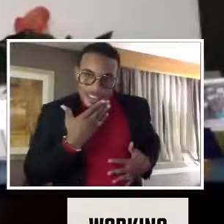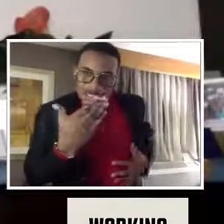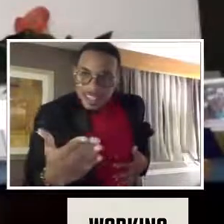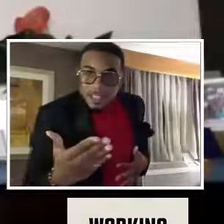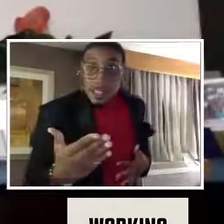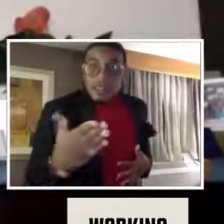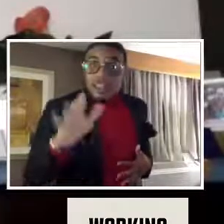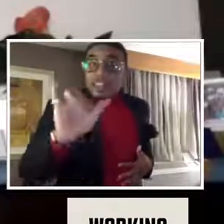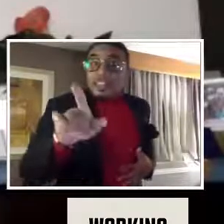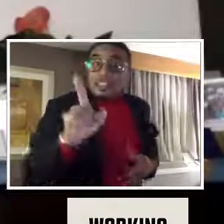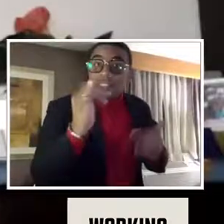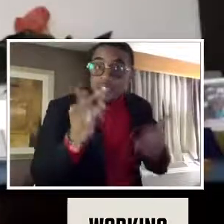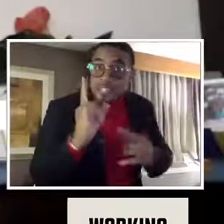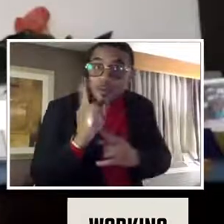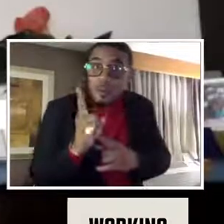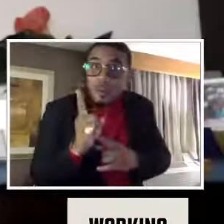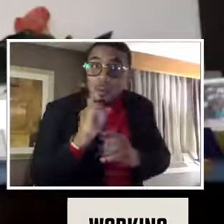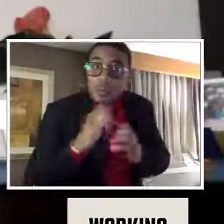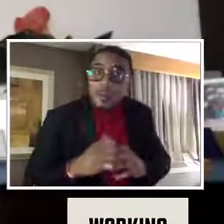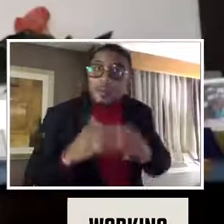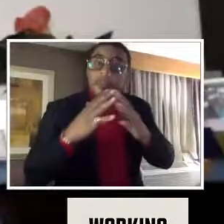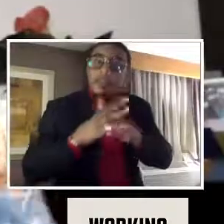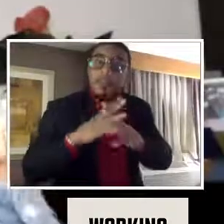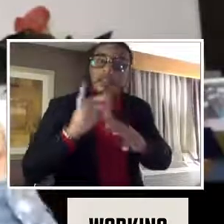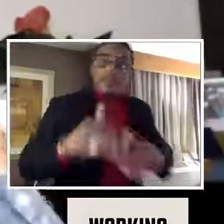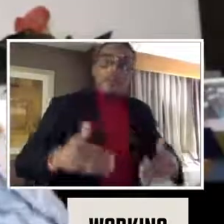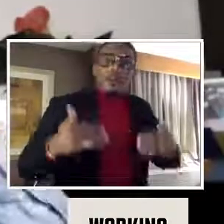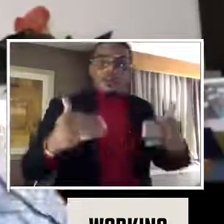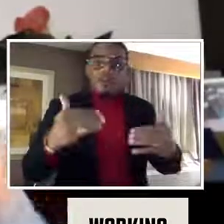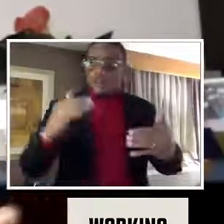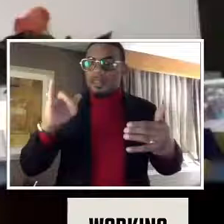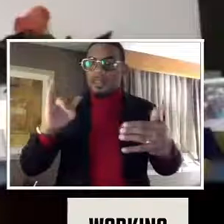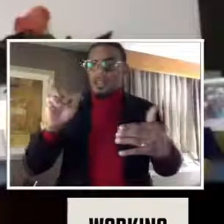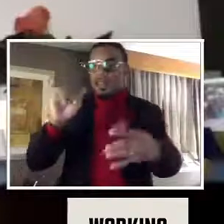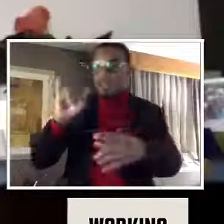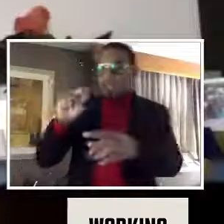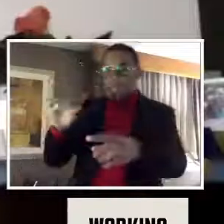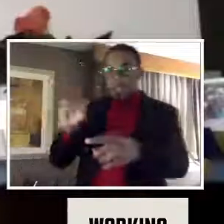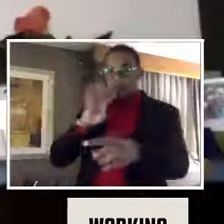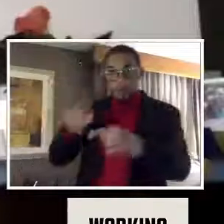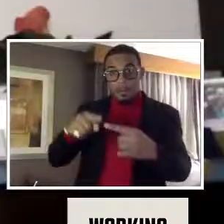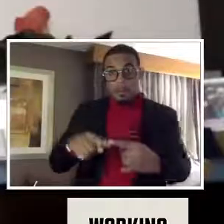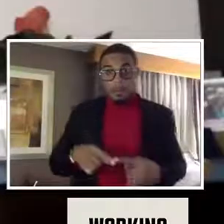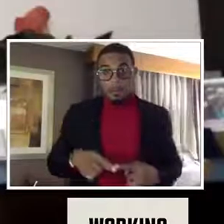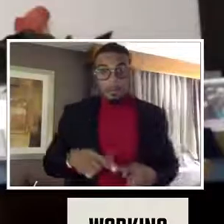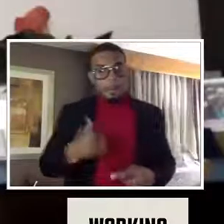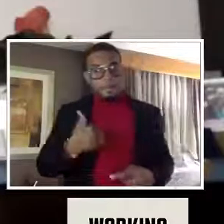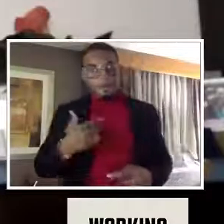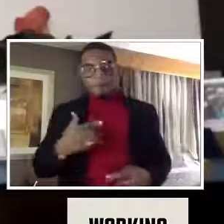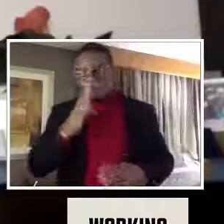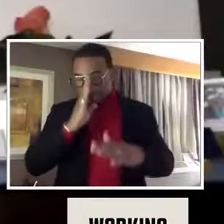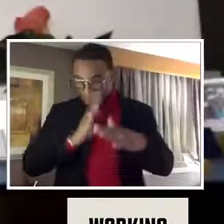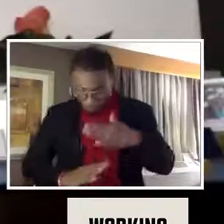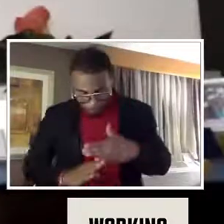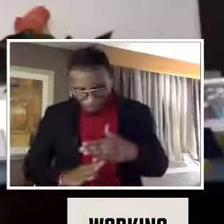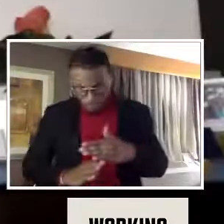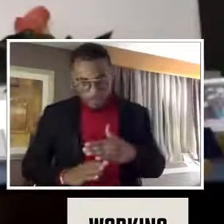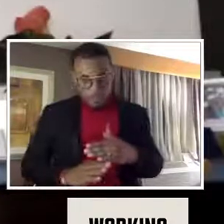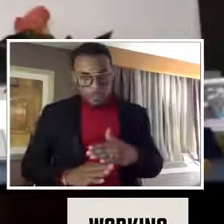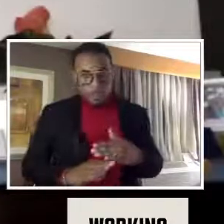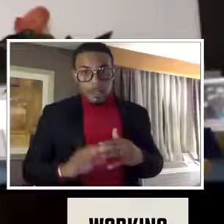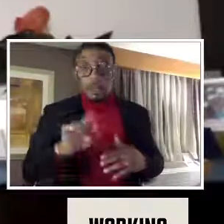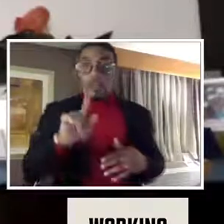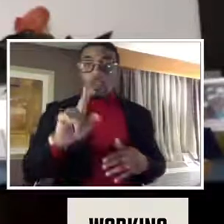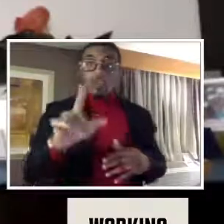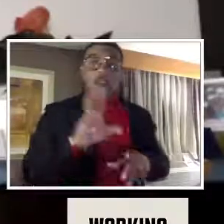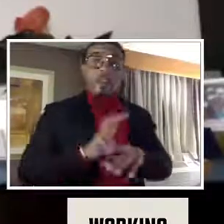is the moment to be building that movement that Ayana spoke about. And I am so humble that